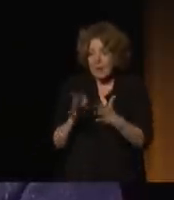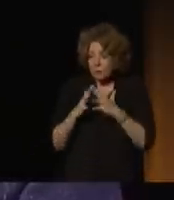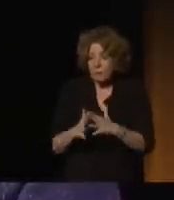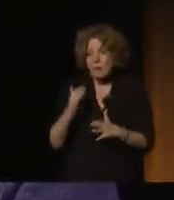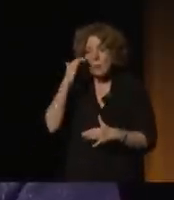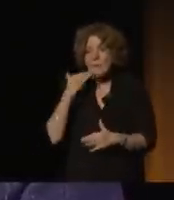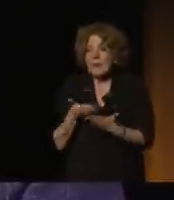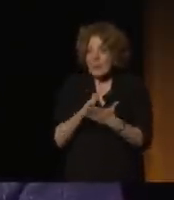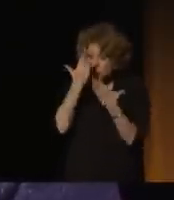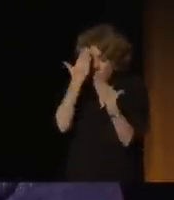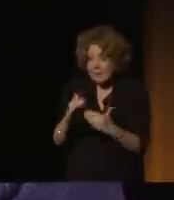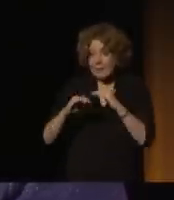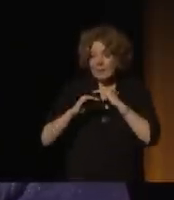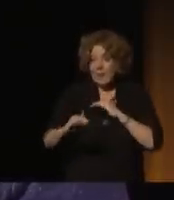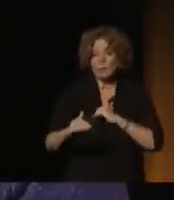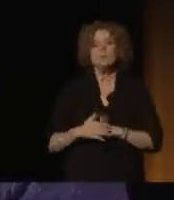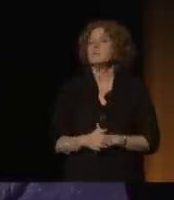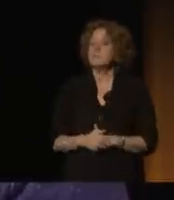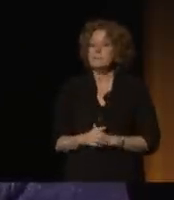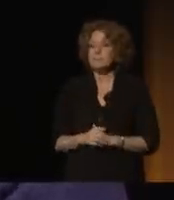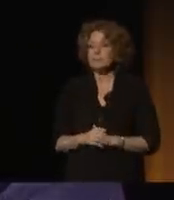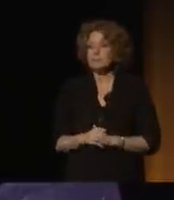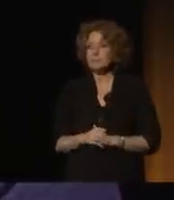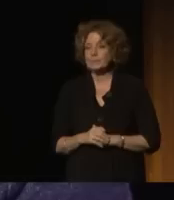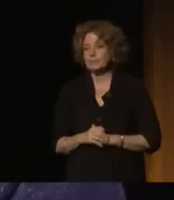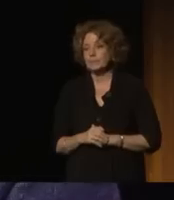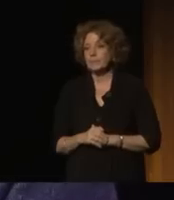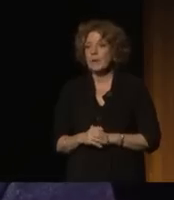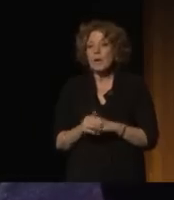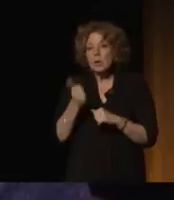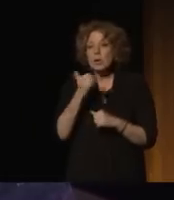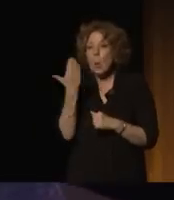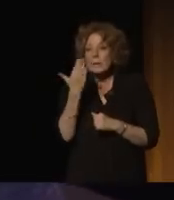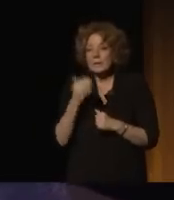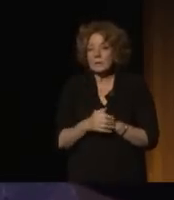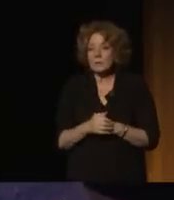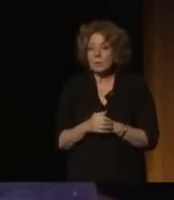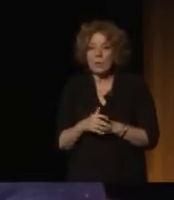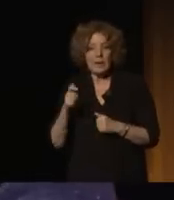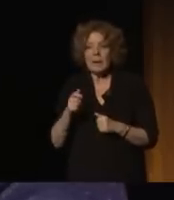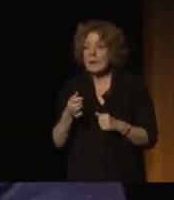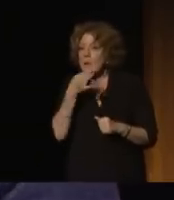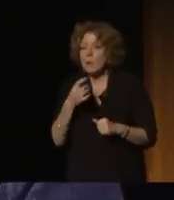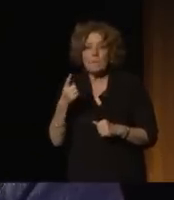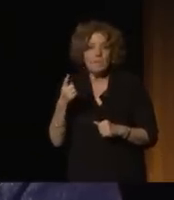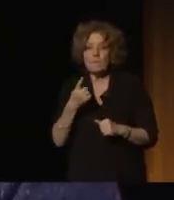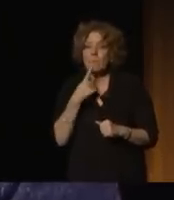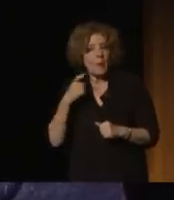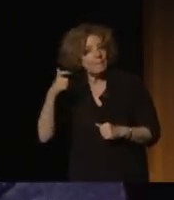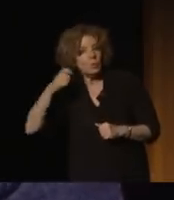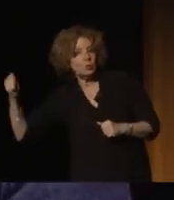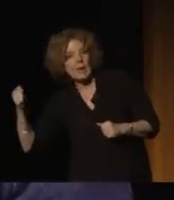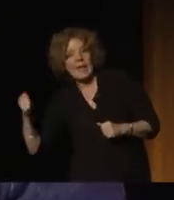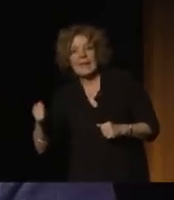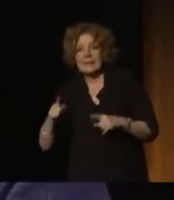and respect them as equals, and not to, you know how in schools when a little boy likes you, he pulls your hair and there's this aggressive behavior.